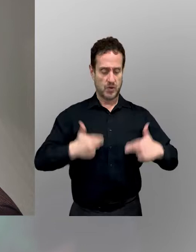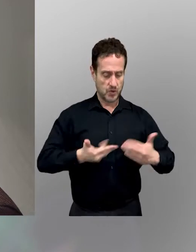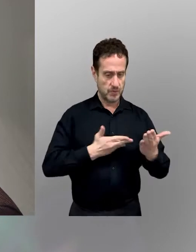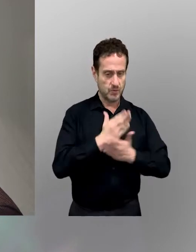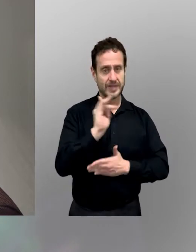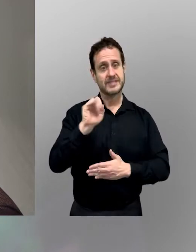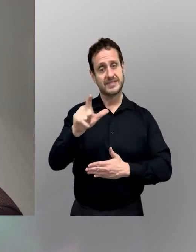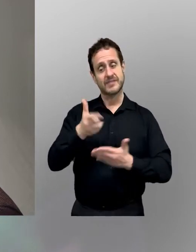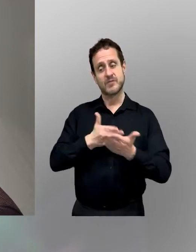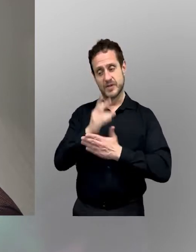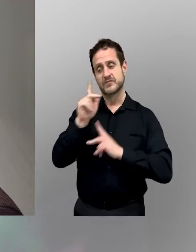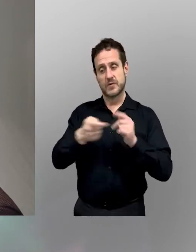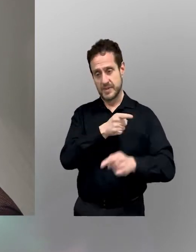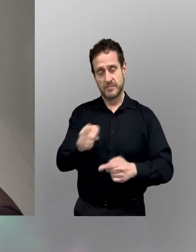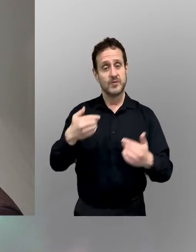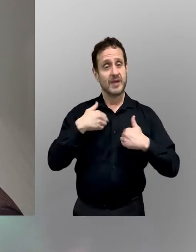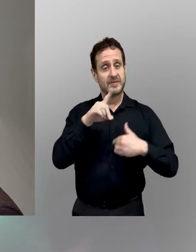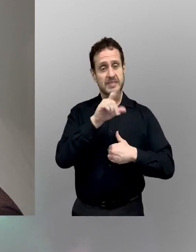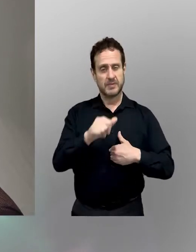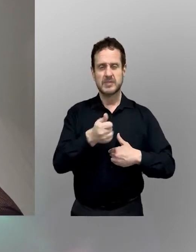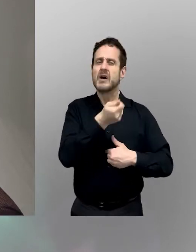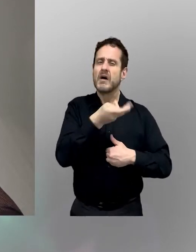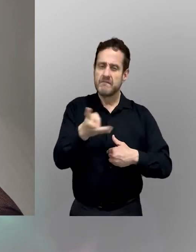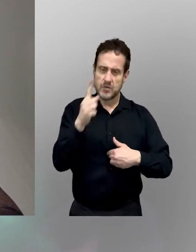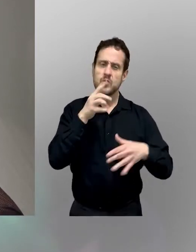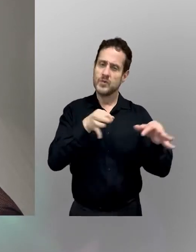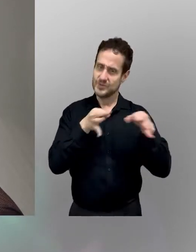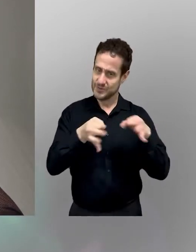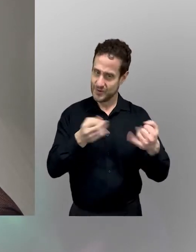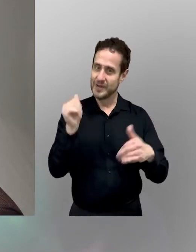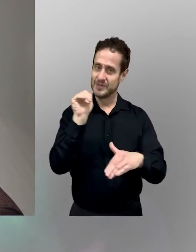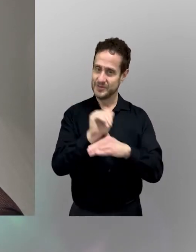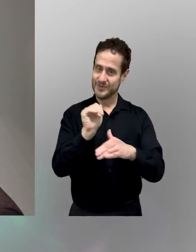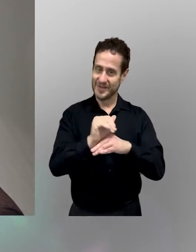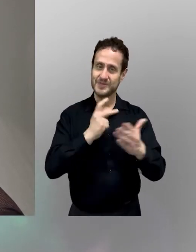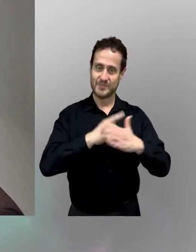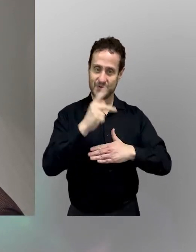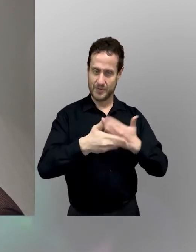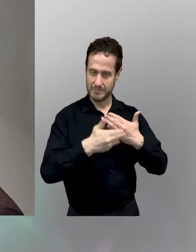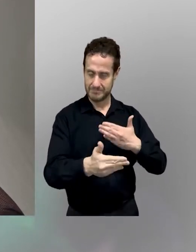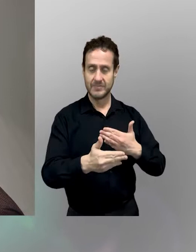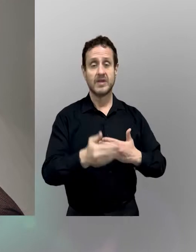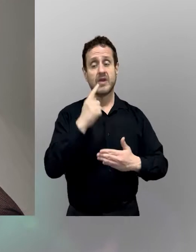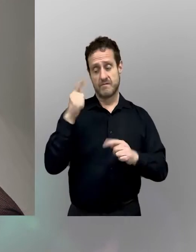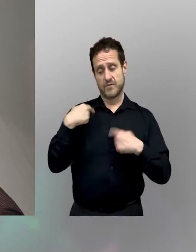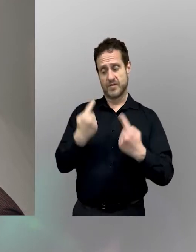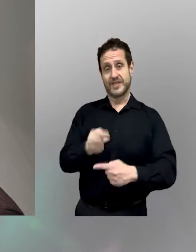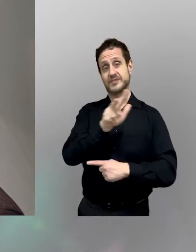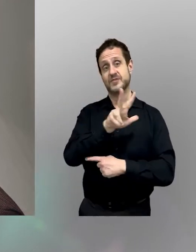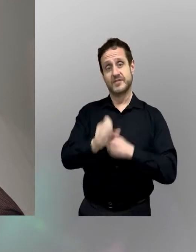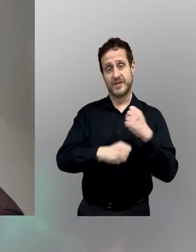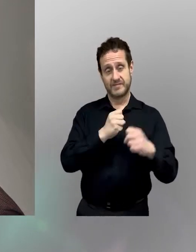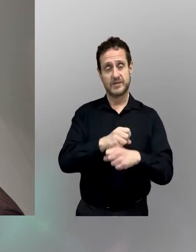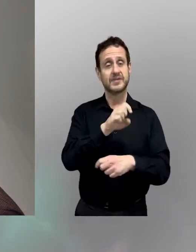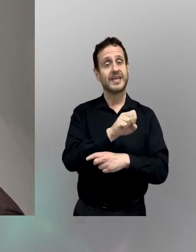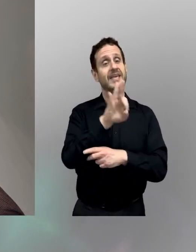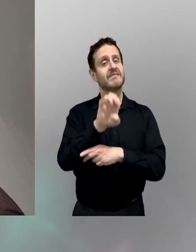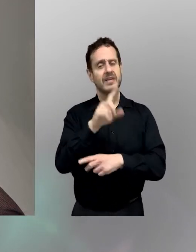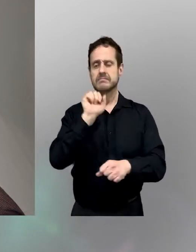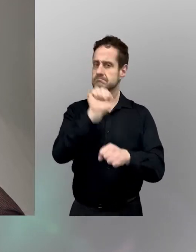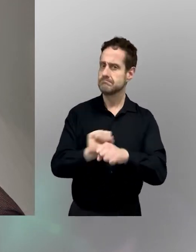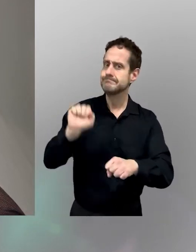with disabilities, and a few of those will be highlighted in tonight's program. For the last 35 years, Equip for Equality has